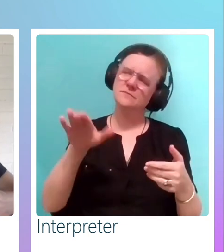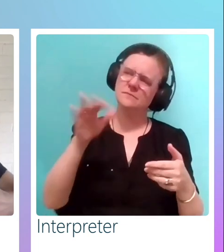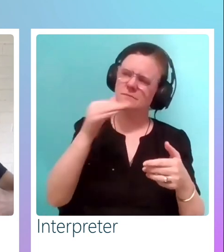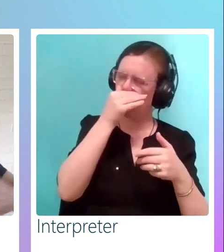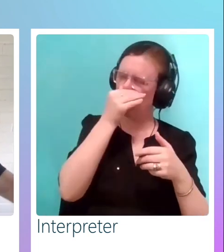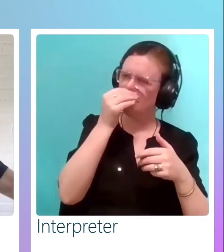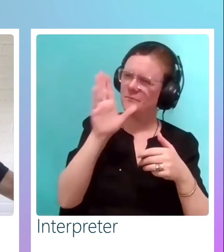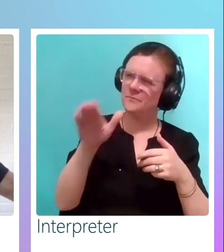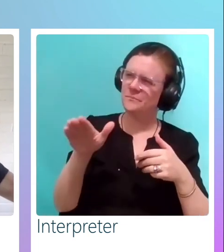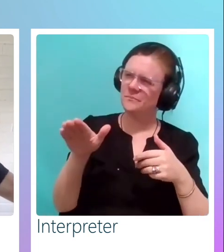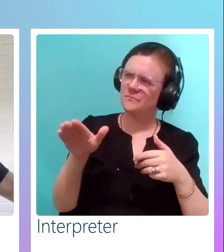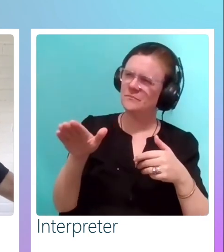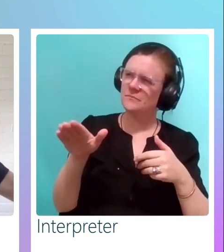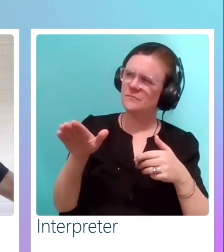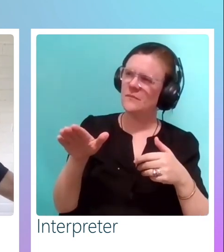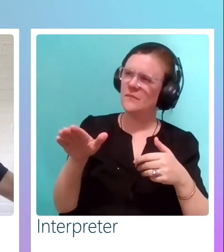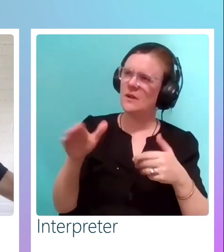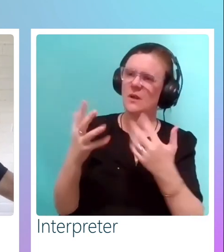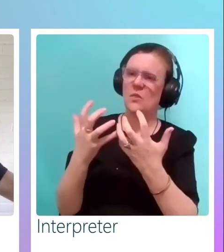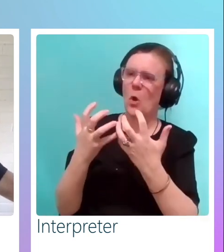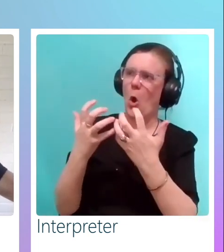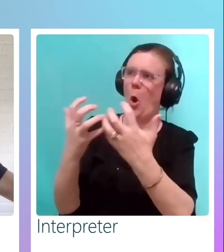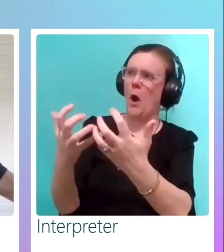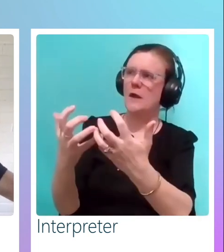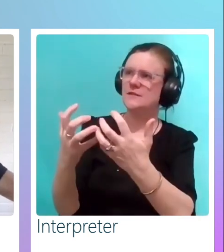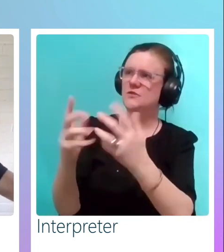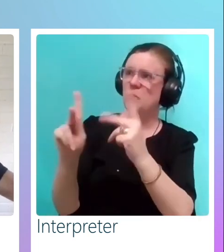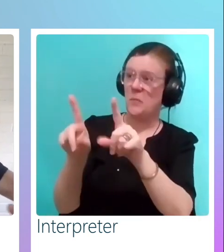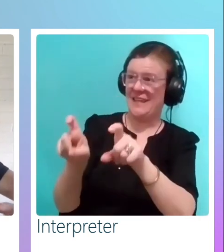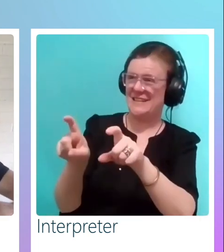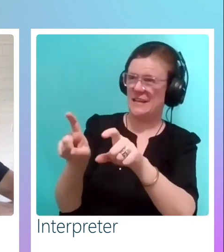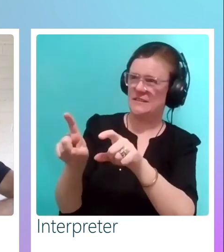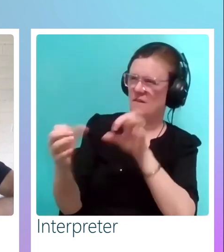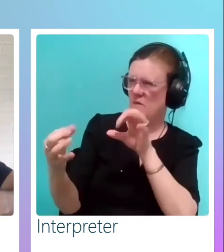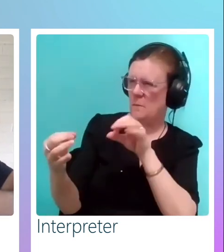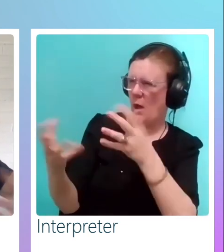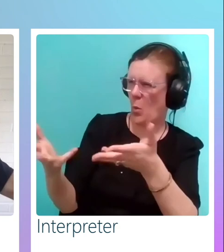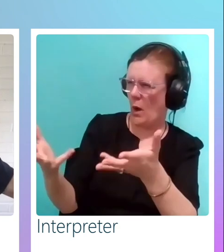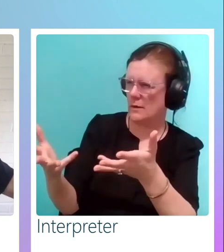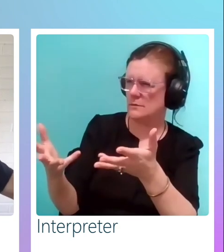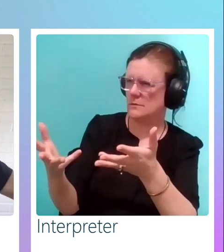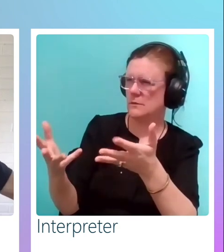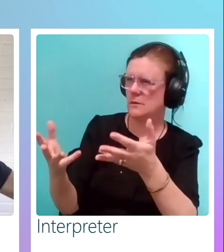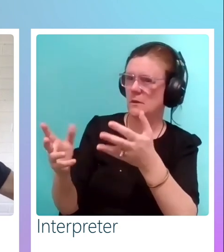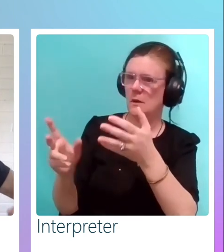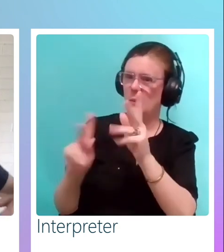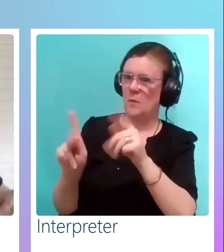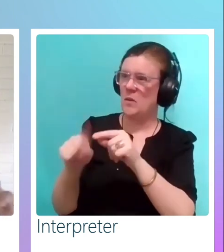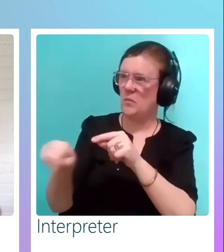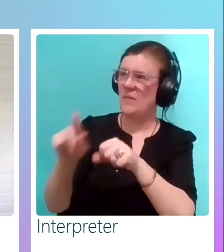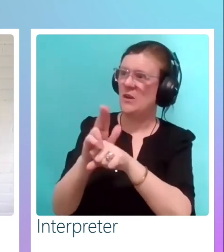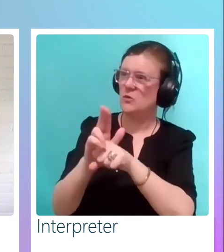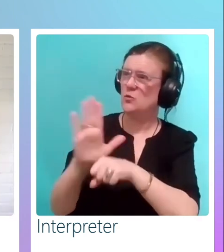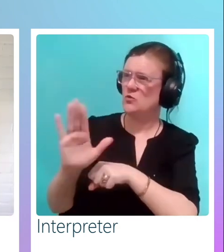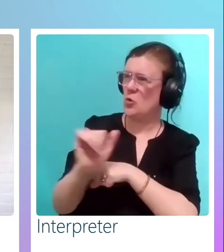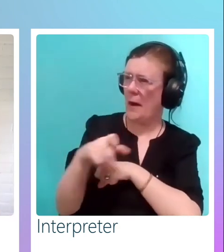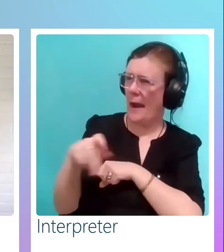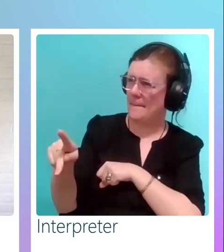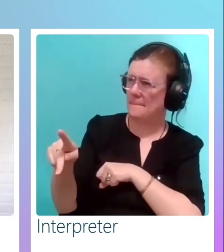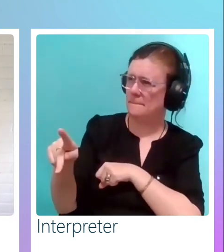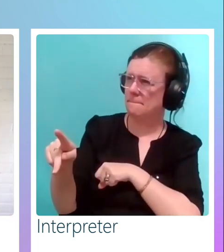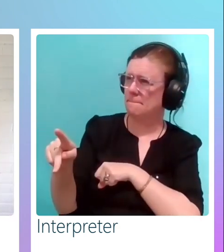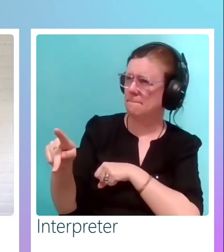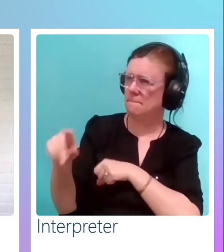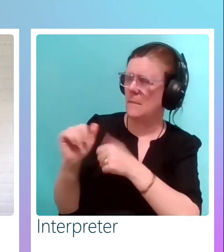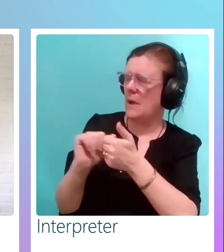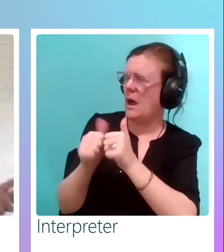about feedback from the audience, right? You know, the folks who are using the application, how do you